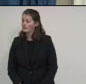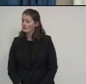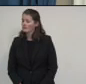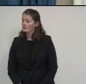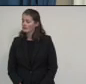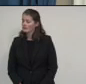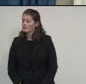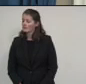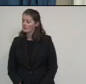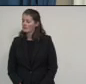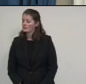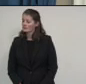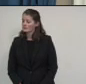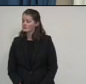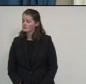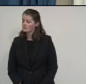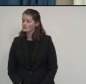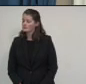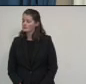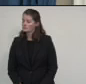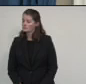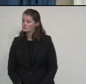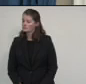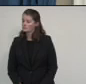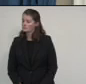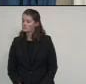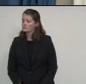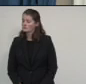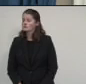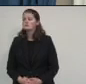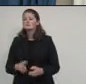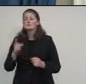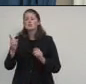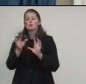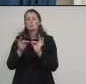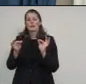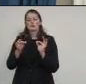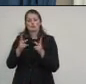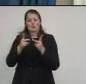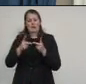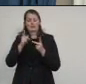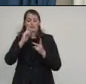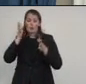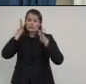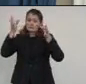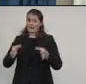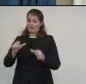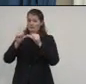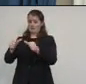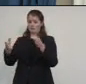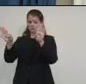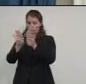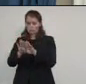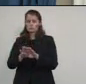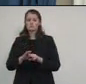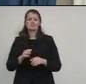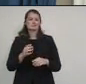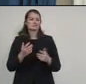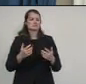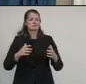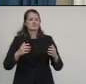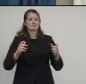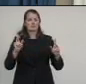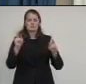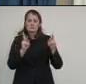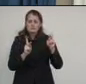cases? We are making significant progress in some of the metrics that we're using as a result of Nevada's behavior. That's why